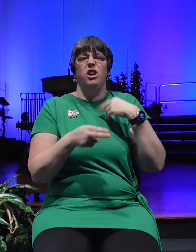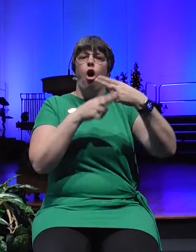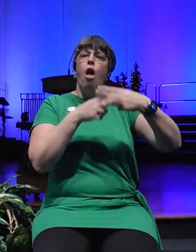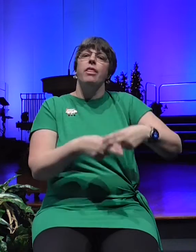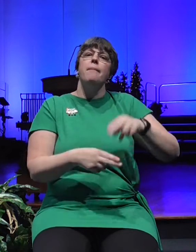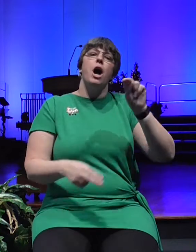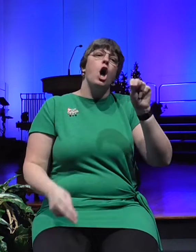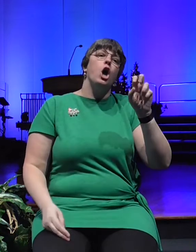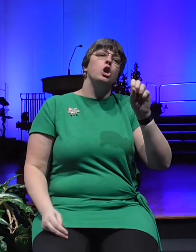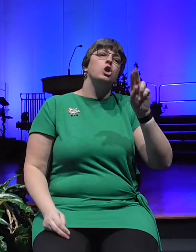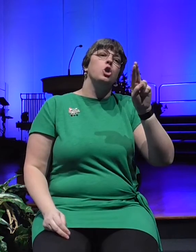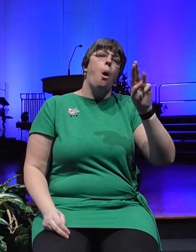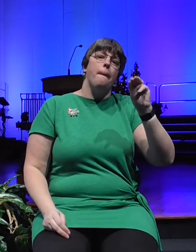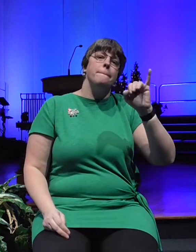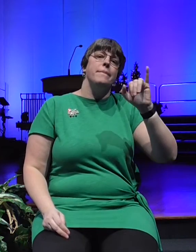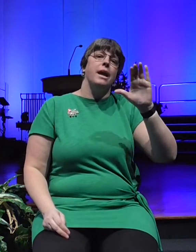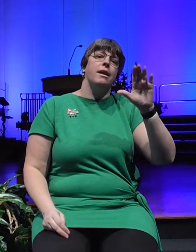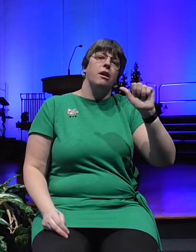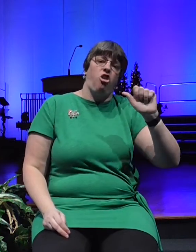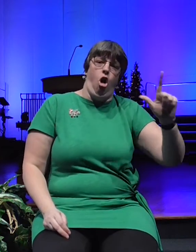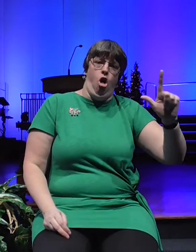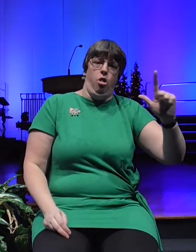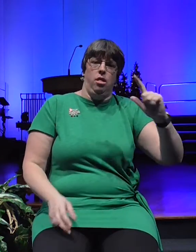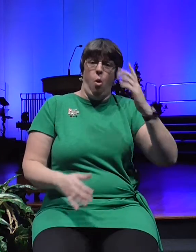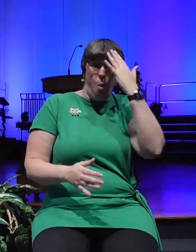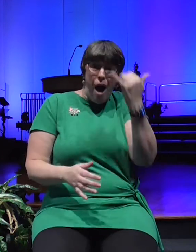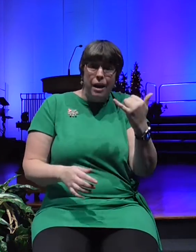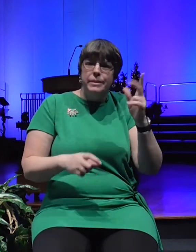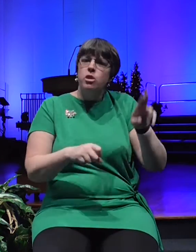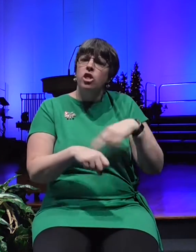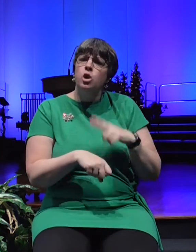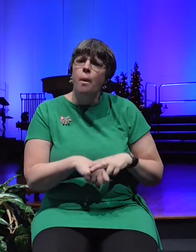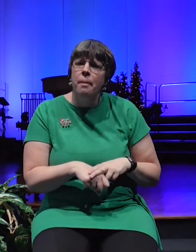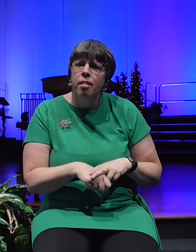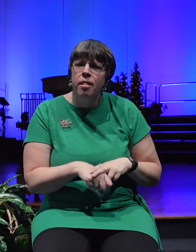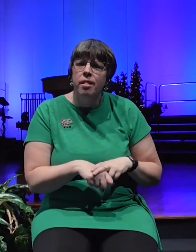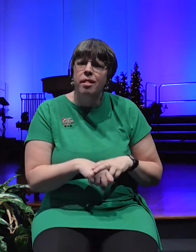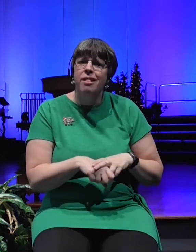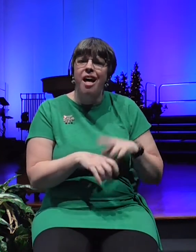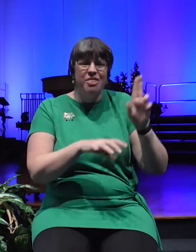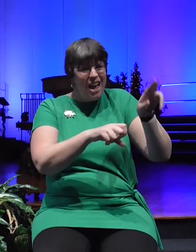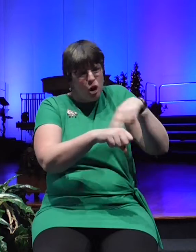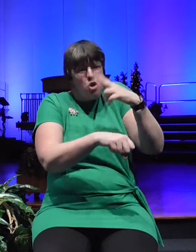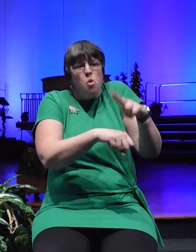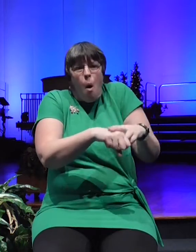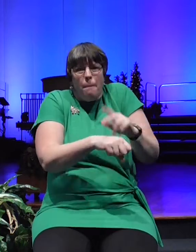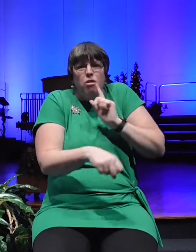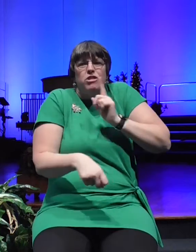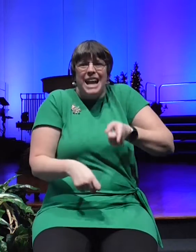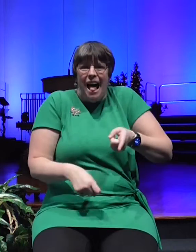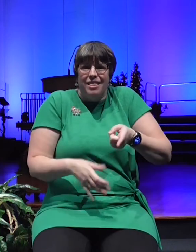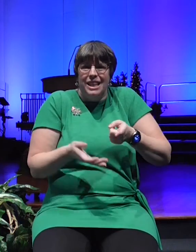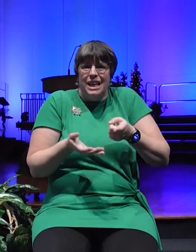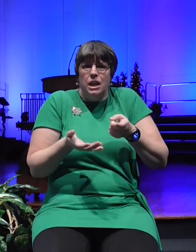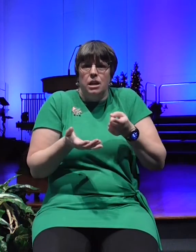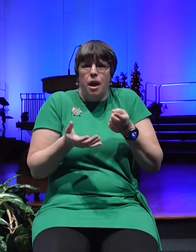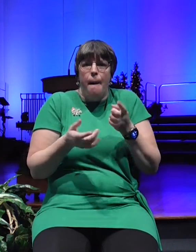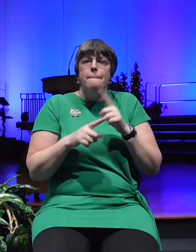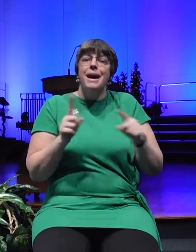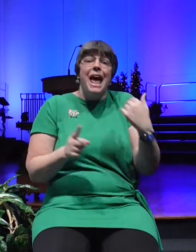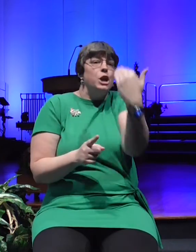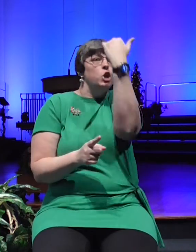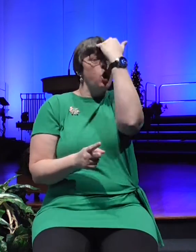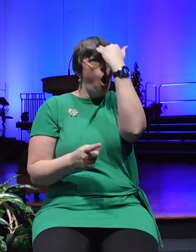normal, right? They are the normal reality of our life. But it was amazing. And what I know we did is